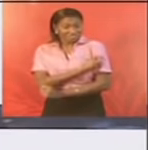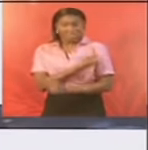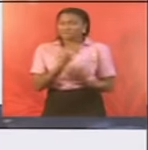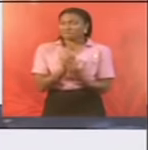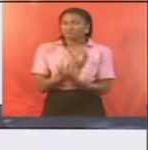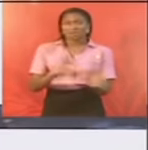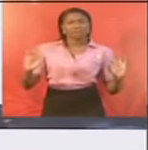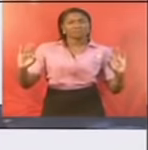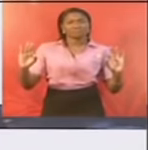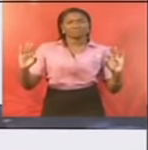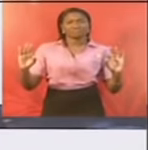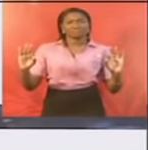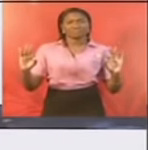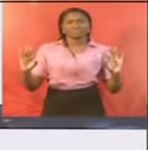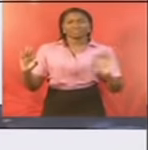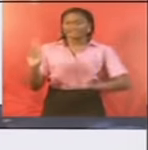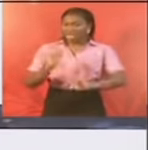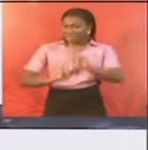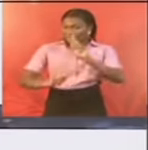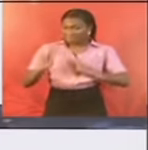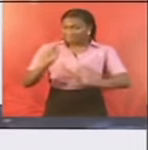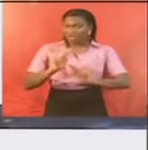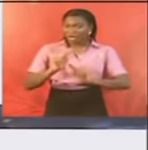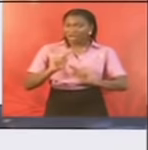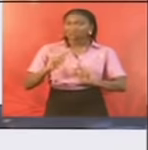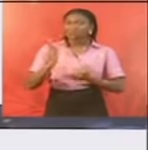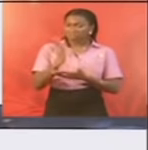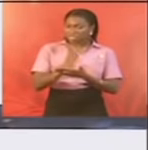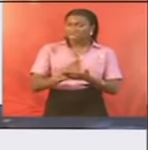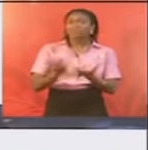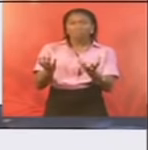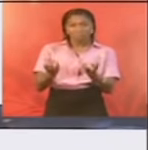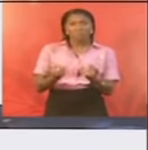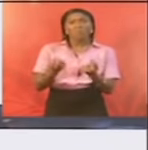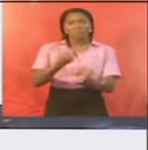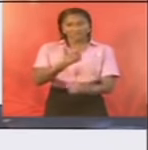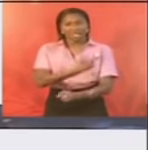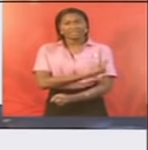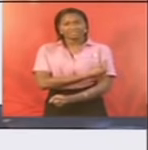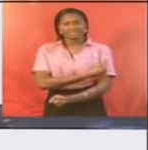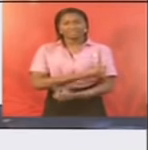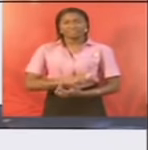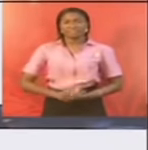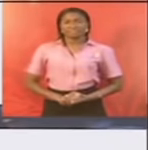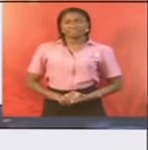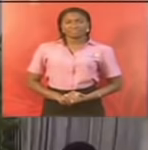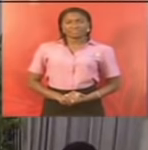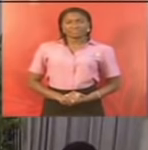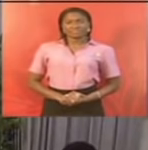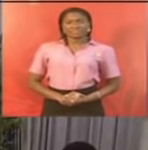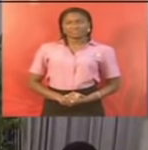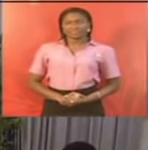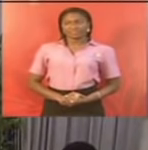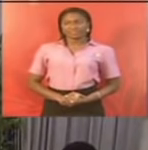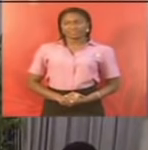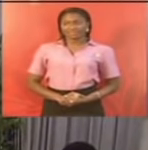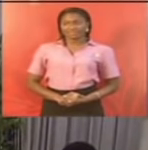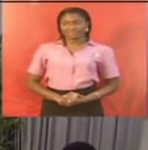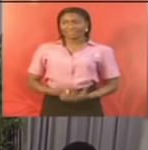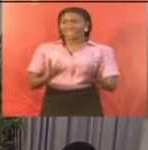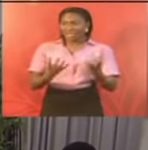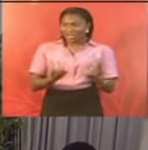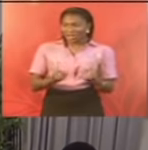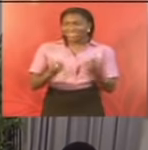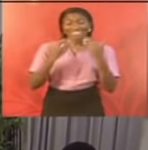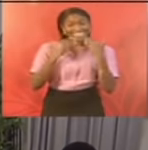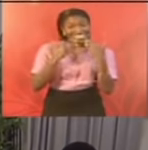public is responding positively to this. Ms. Sukhchand, and I already want to thank Rashad